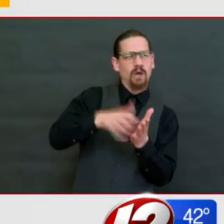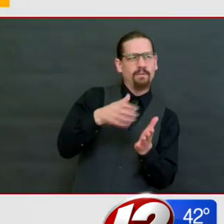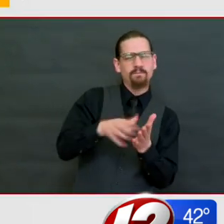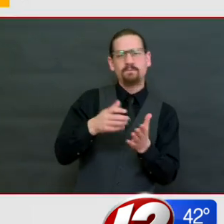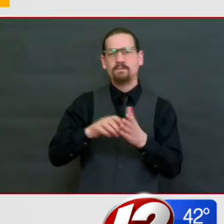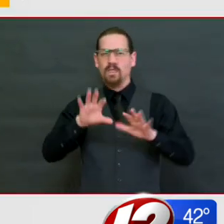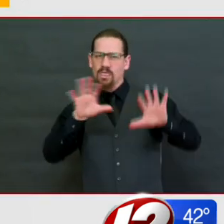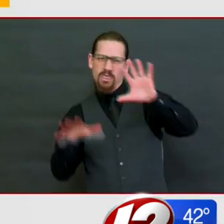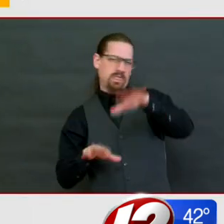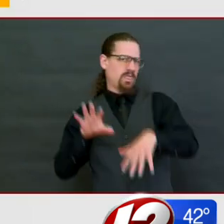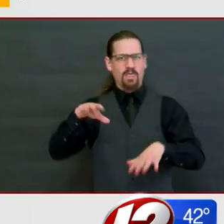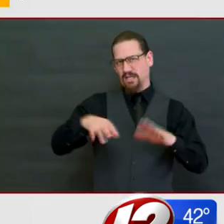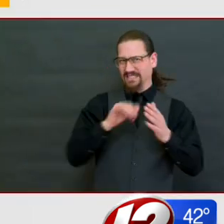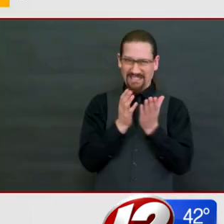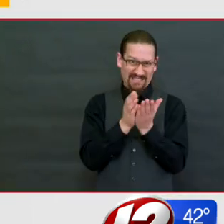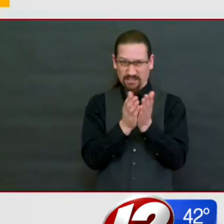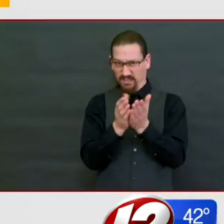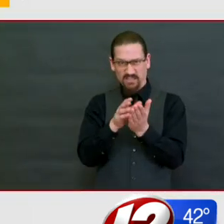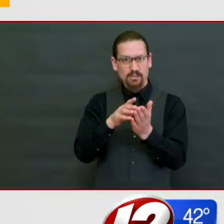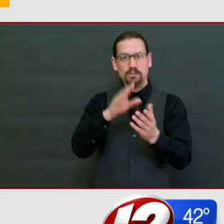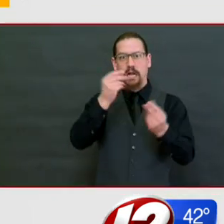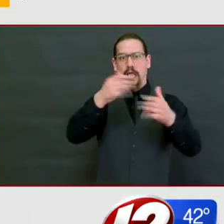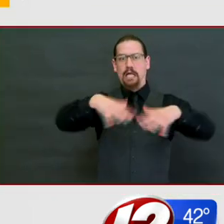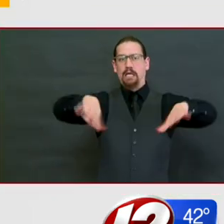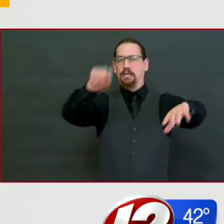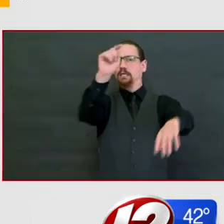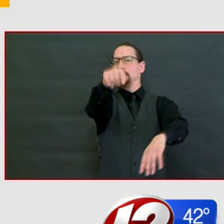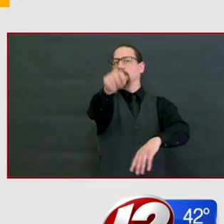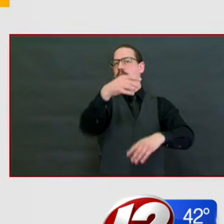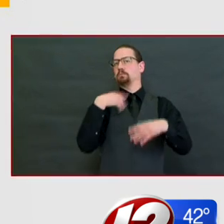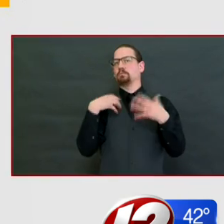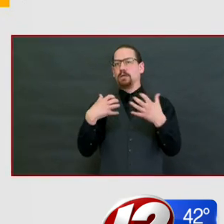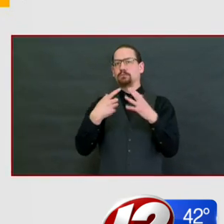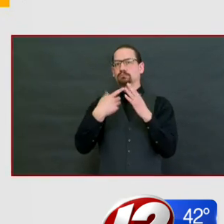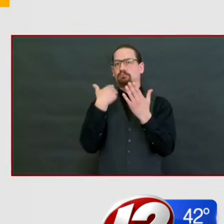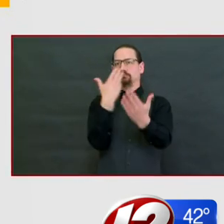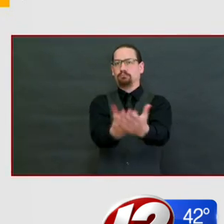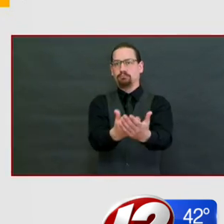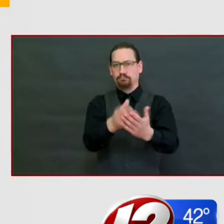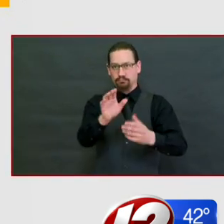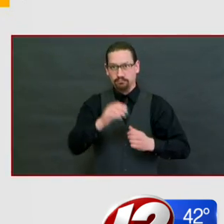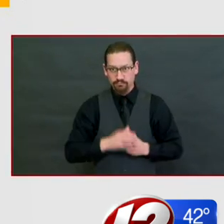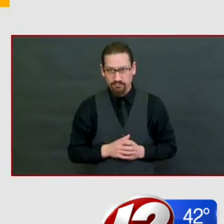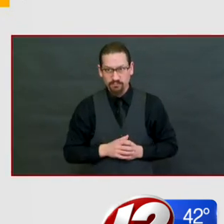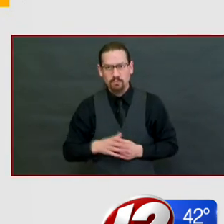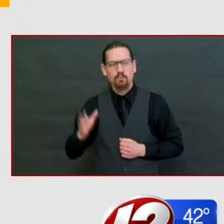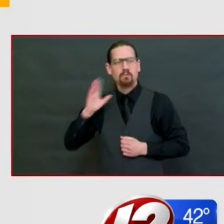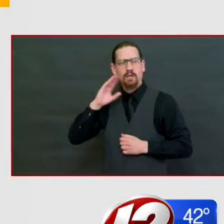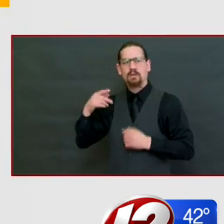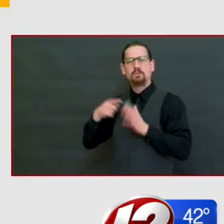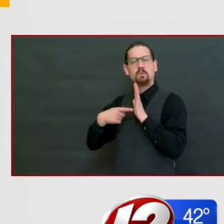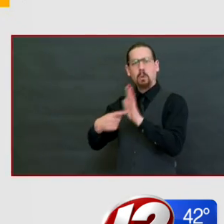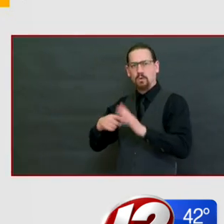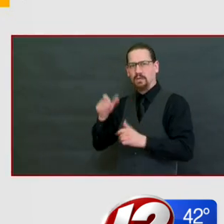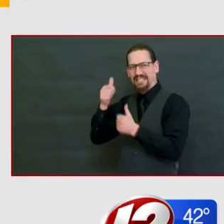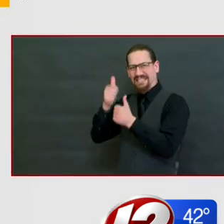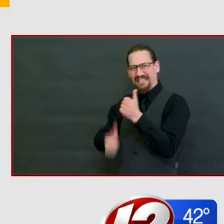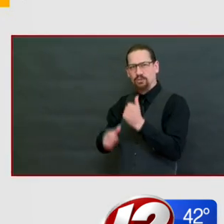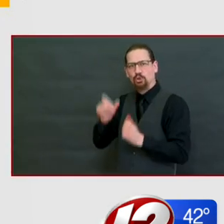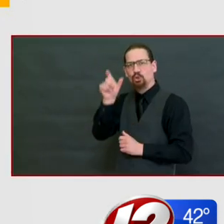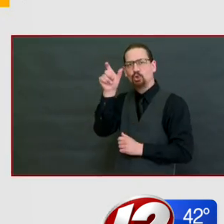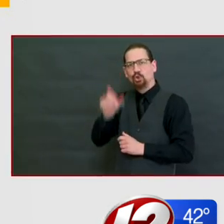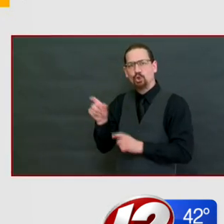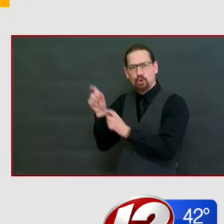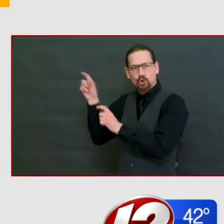fill in the details on this rough outline. everybody can go